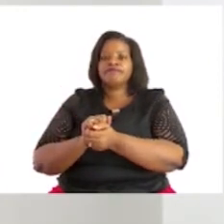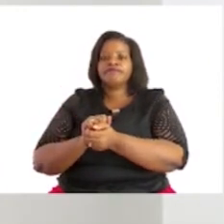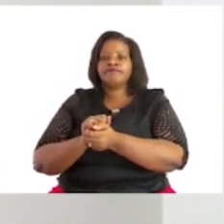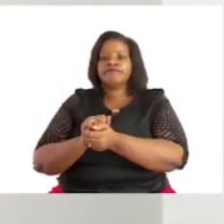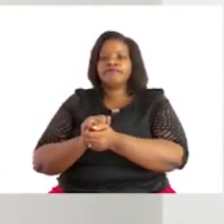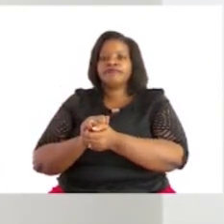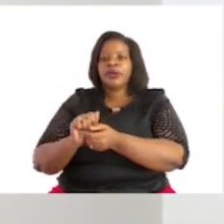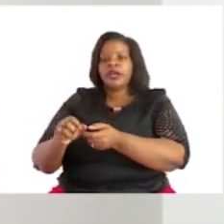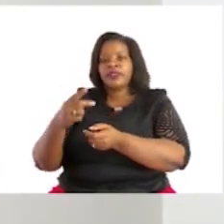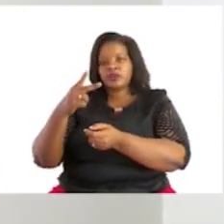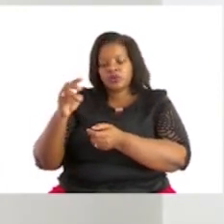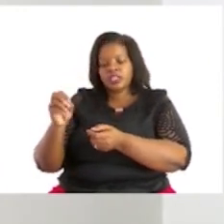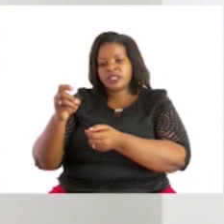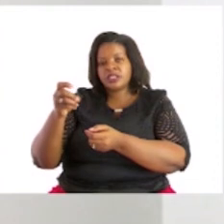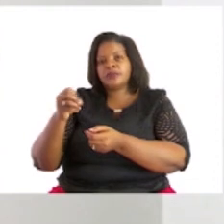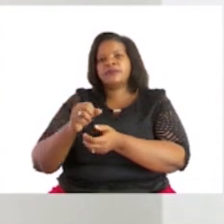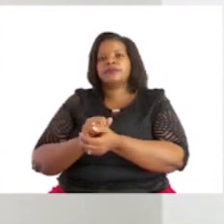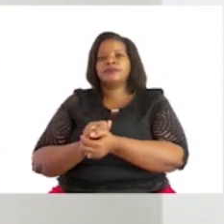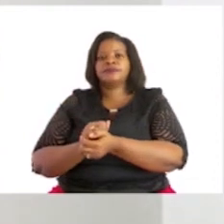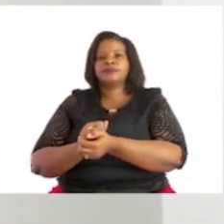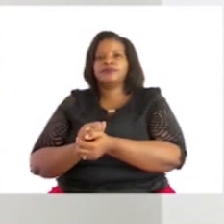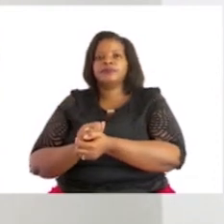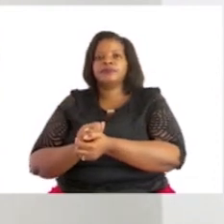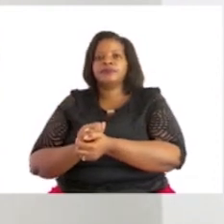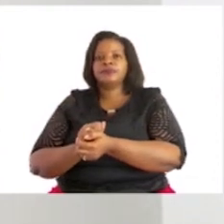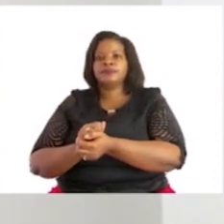2 times 10, it will be 20.